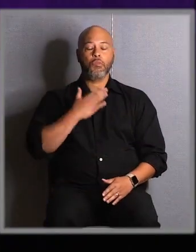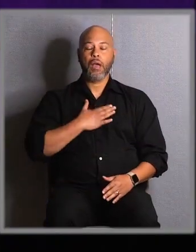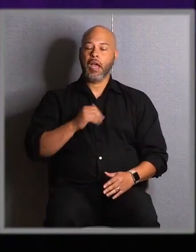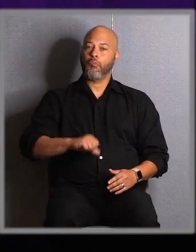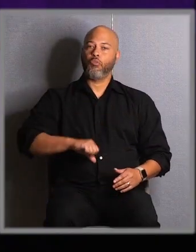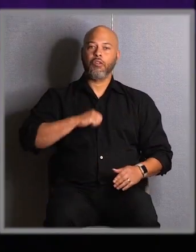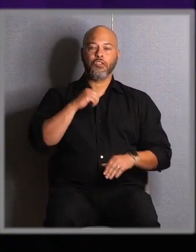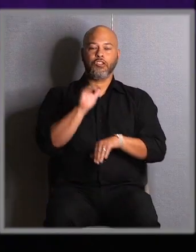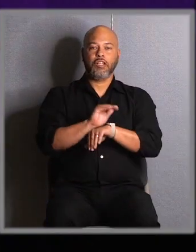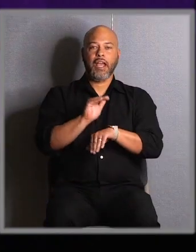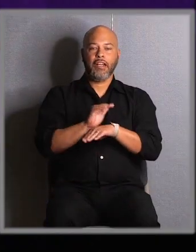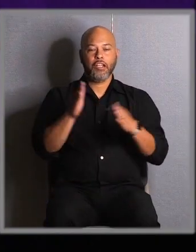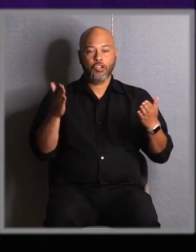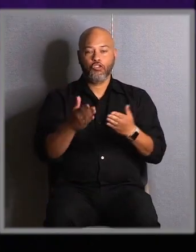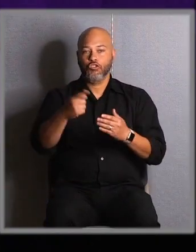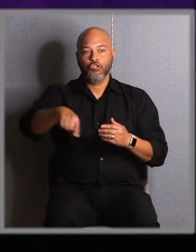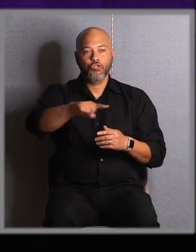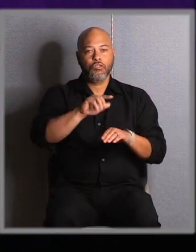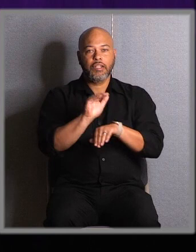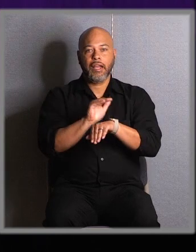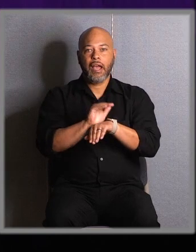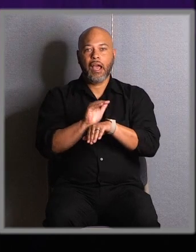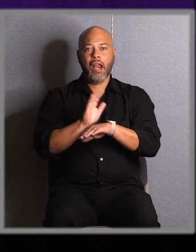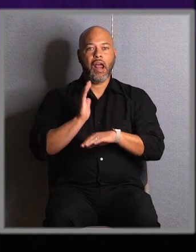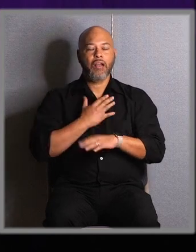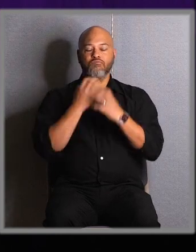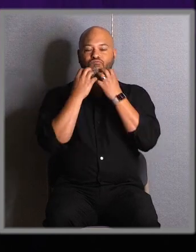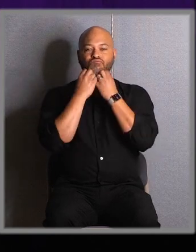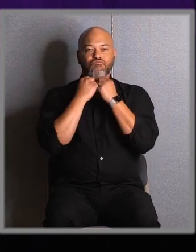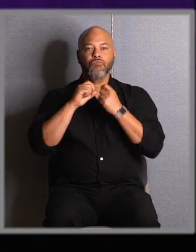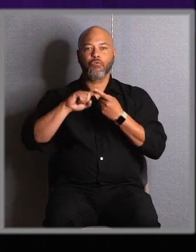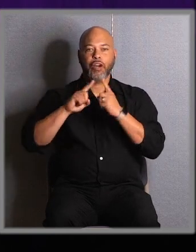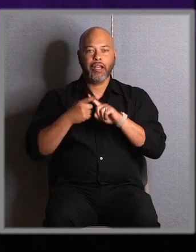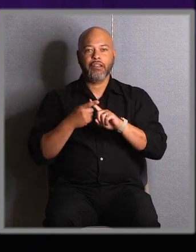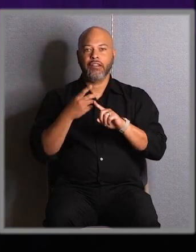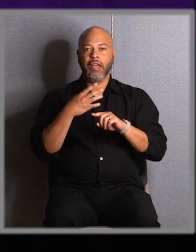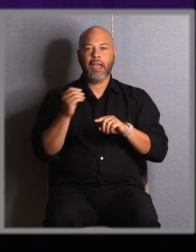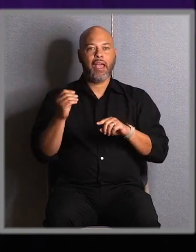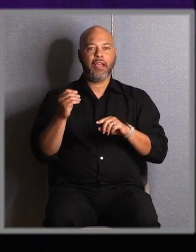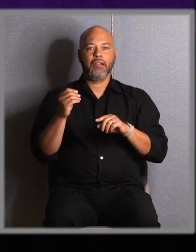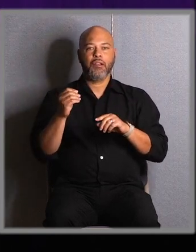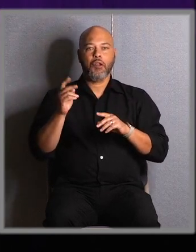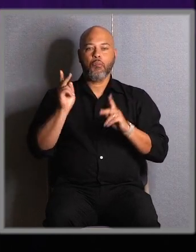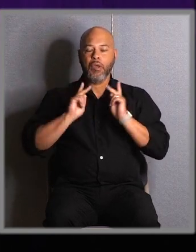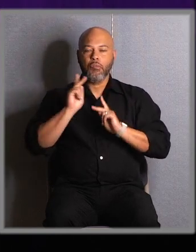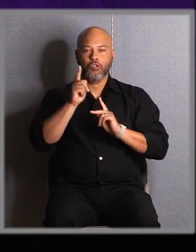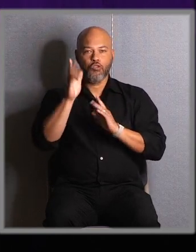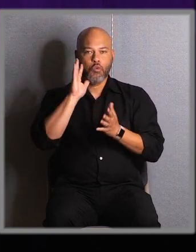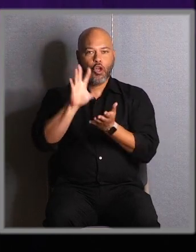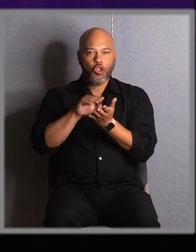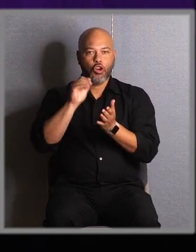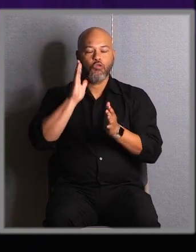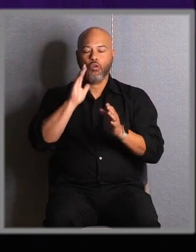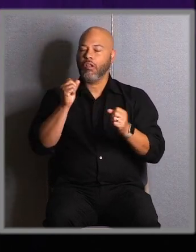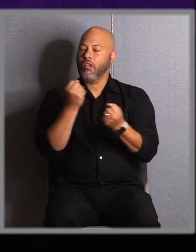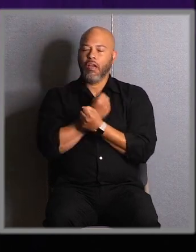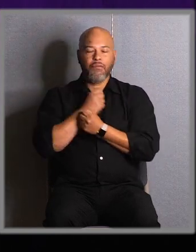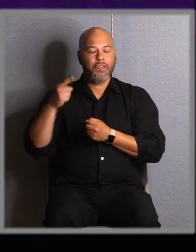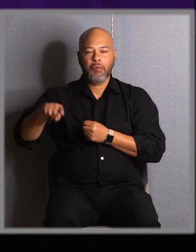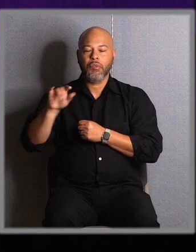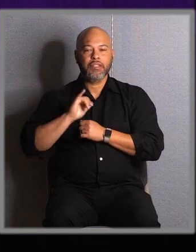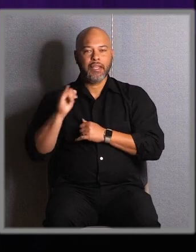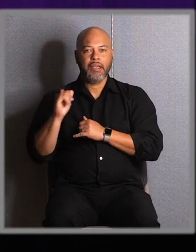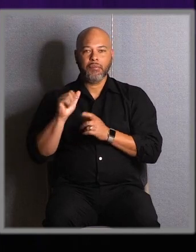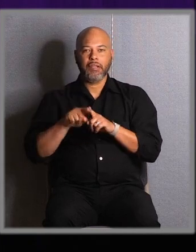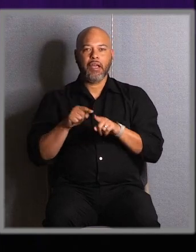Privileged tonight to introduce to you some dear friends and some precious souls that you're going to learn to love very